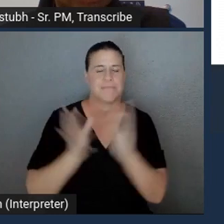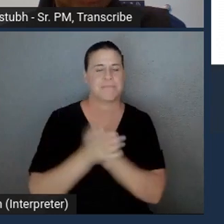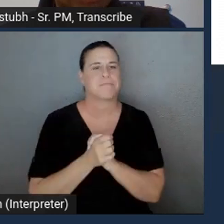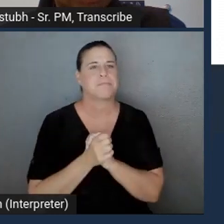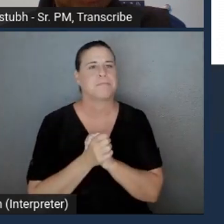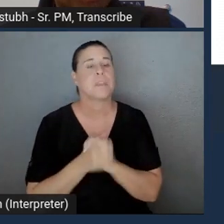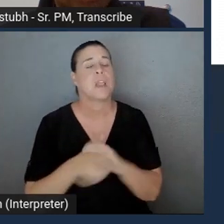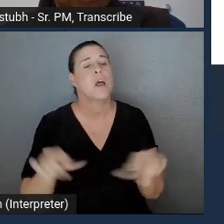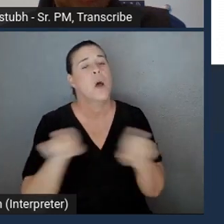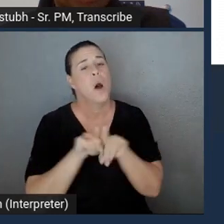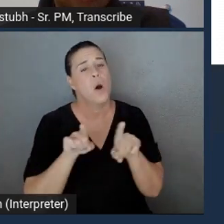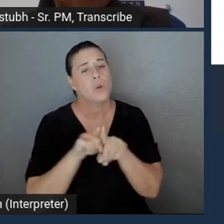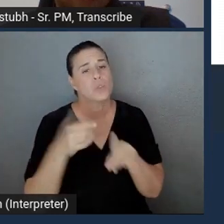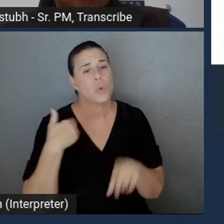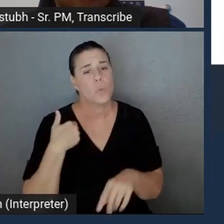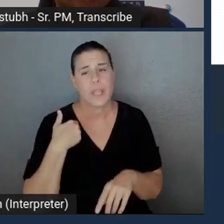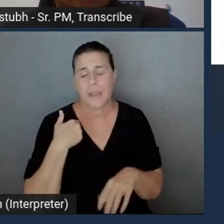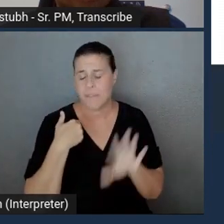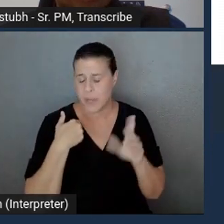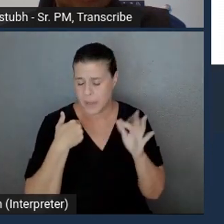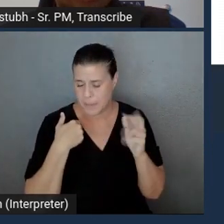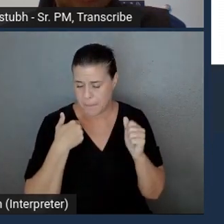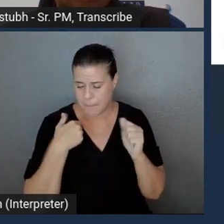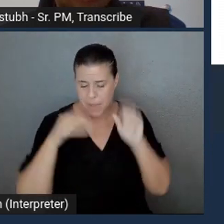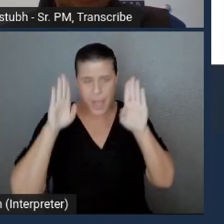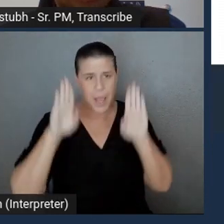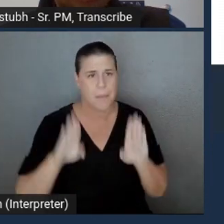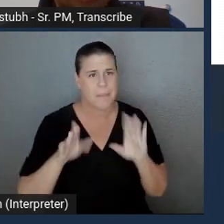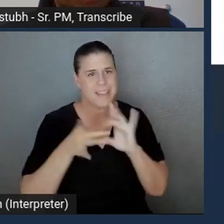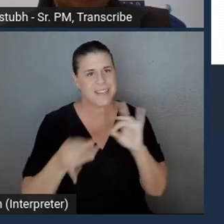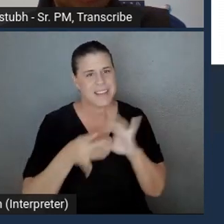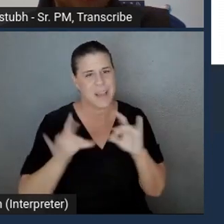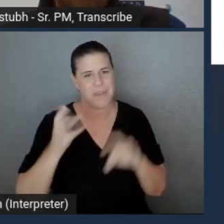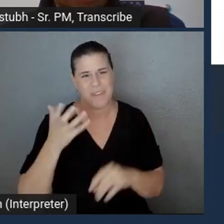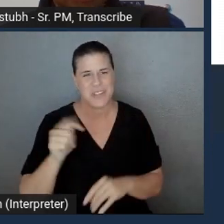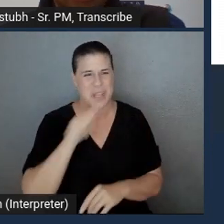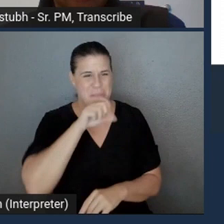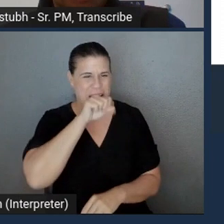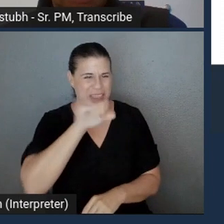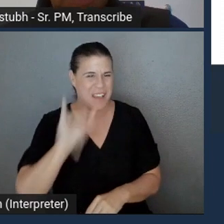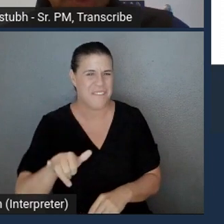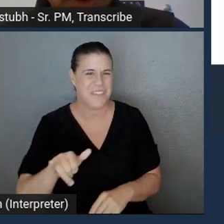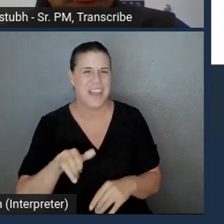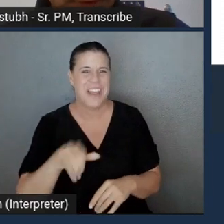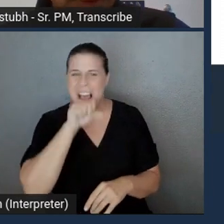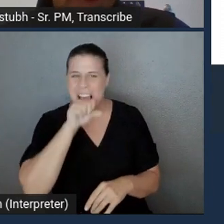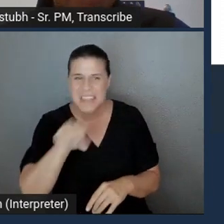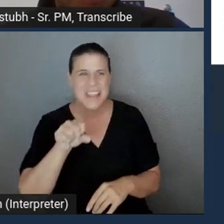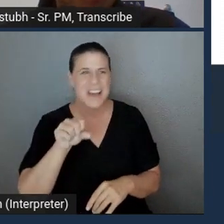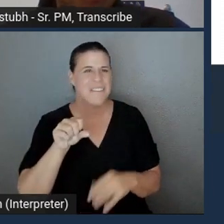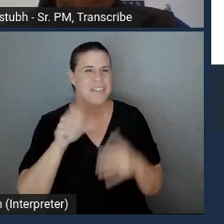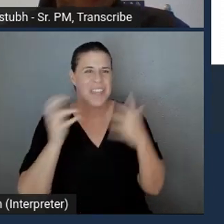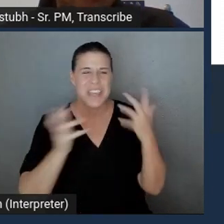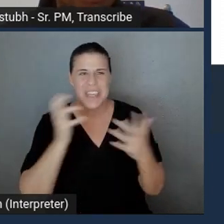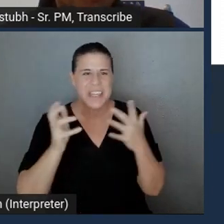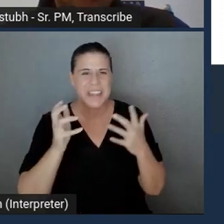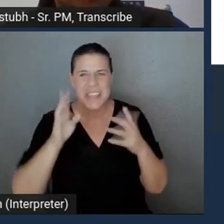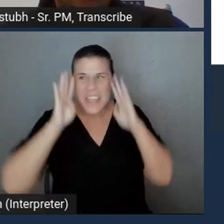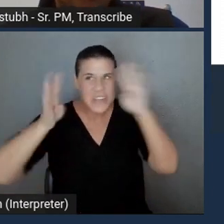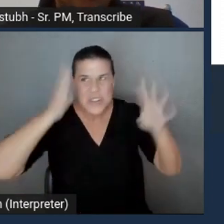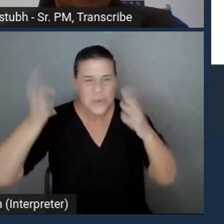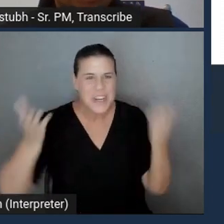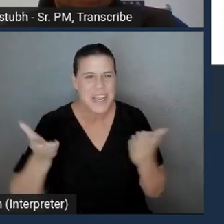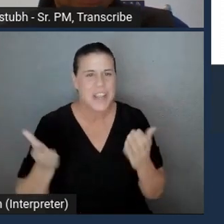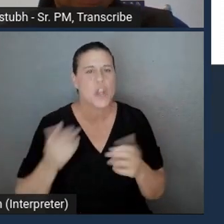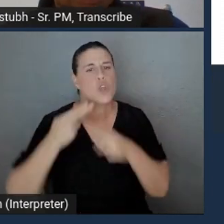And also we have an amazing comment here from chat, and I love that. Love the ingenuity here.